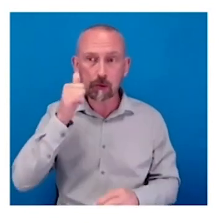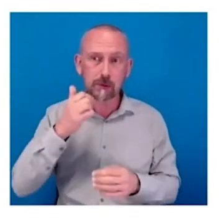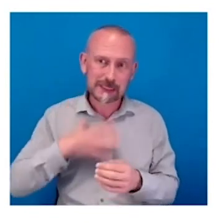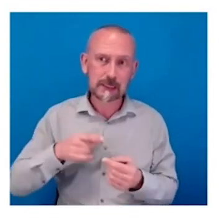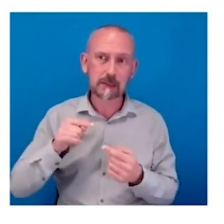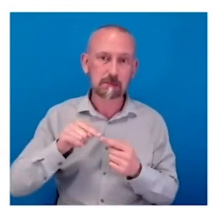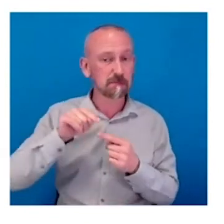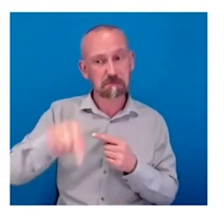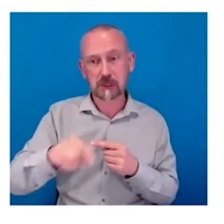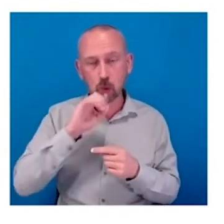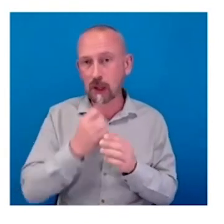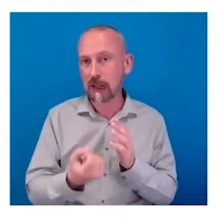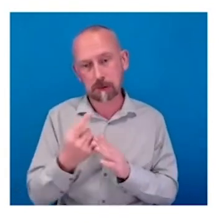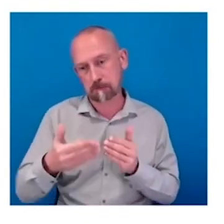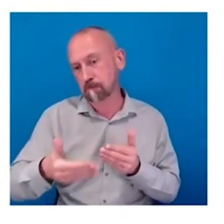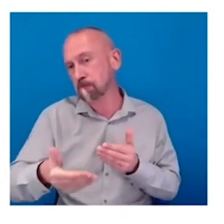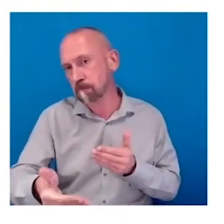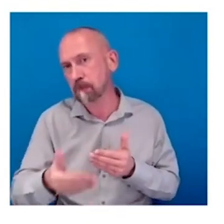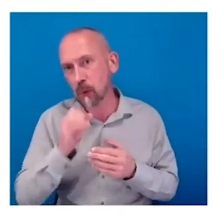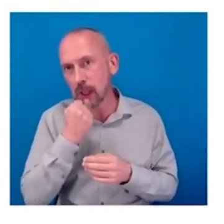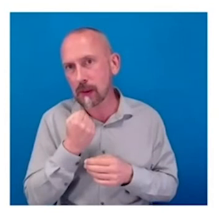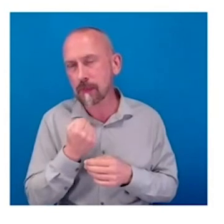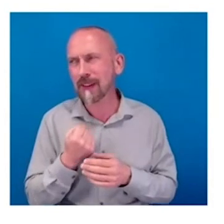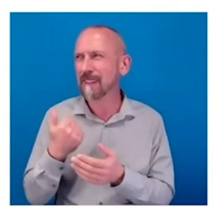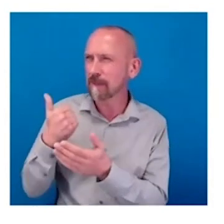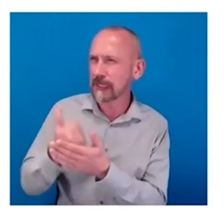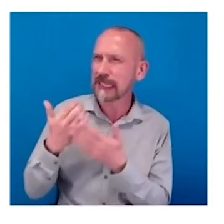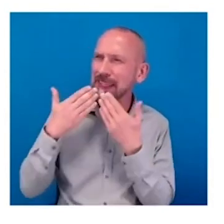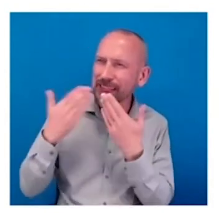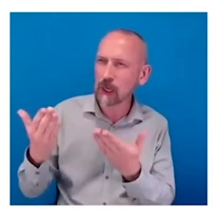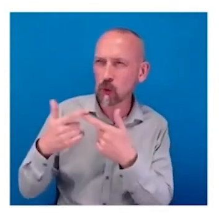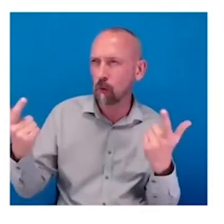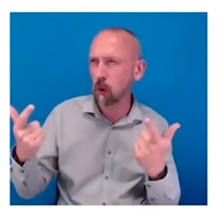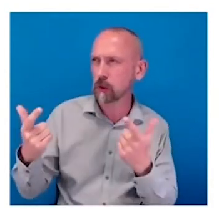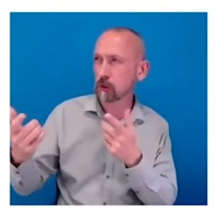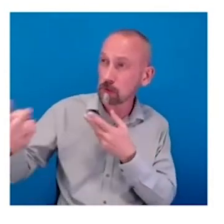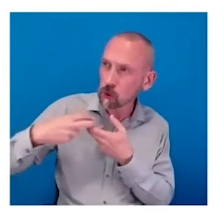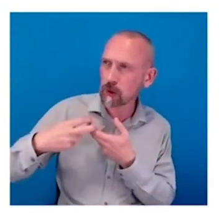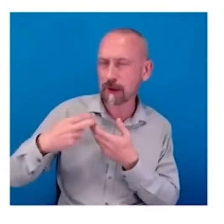address in the future. Fantastic. Well, thank you so much for joining us, and congratulations. It's a fantastic